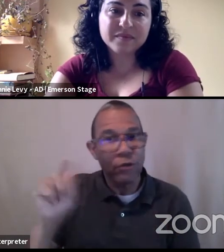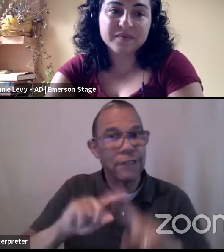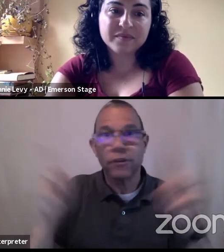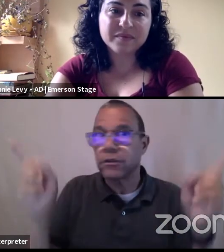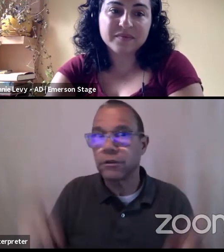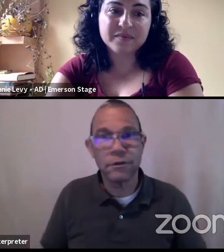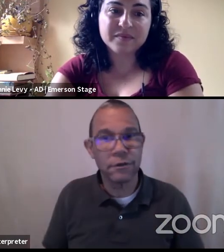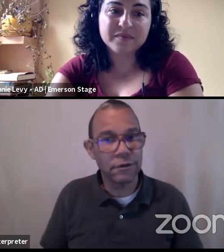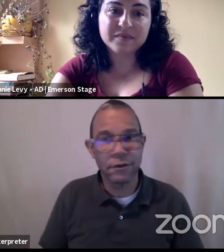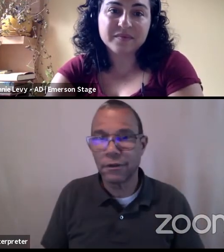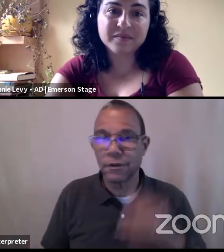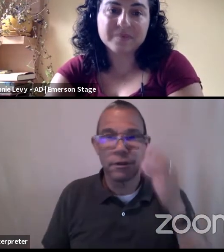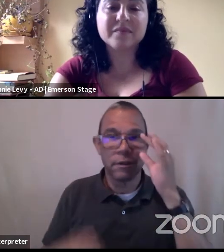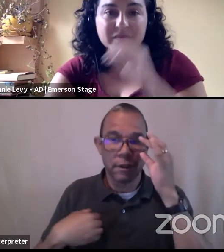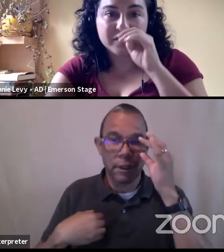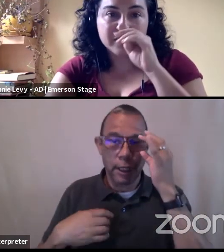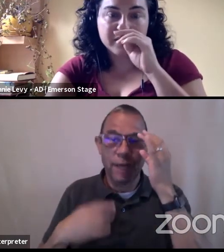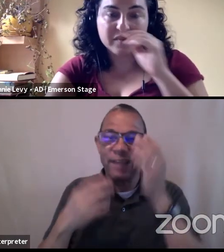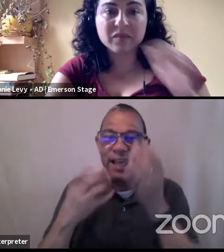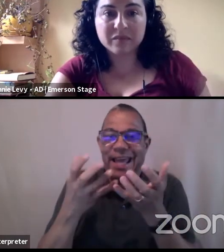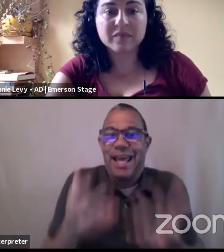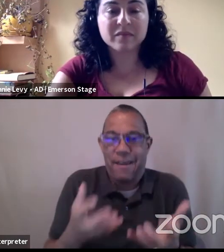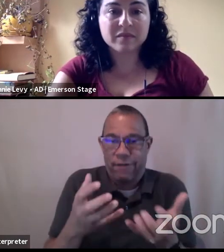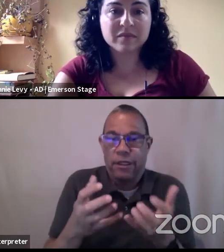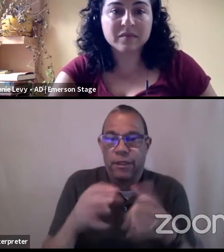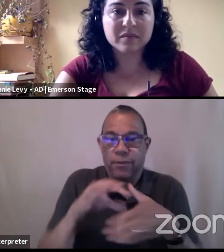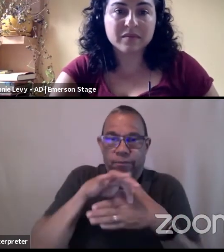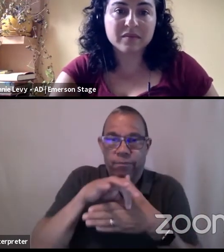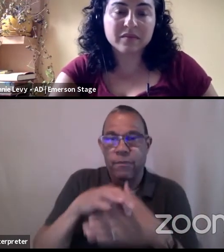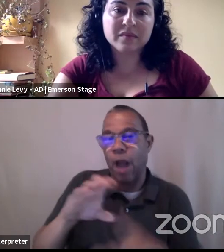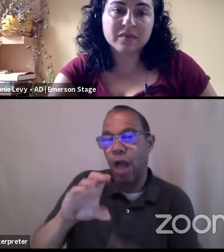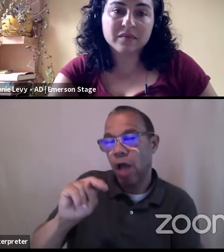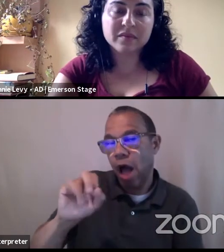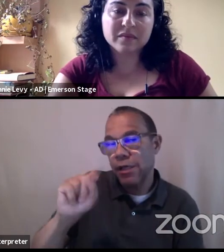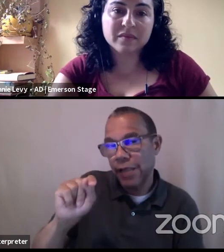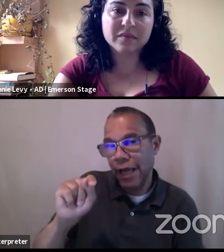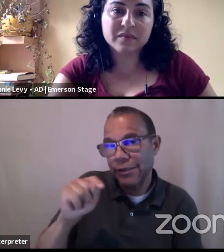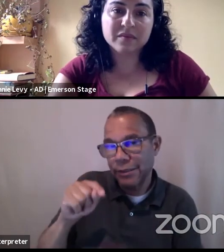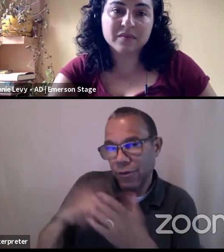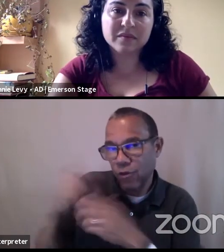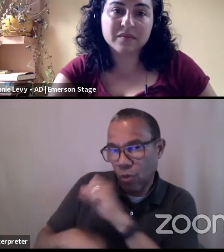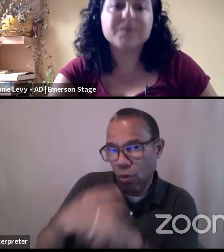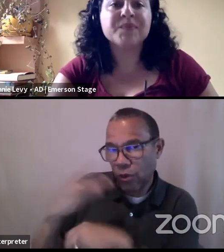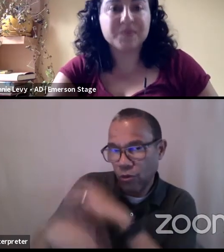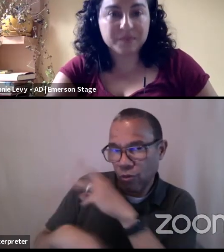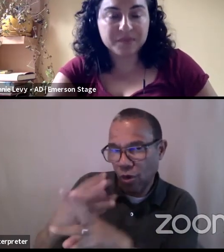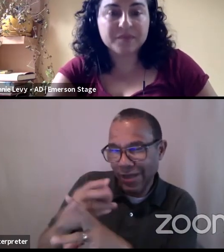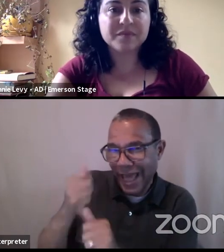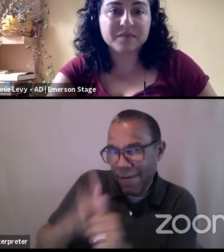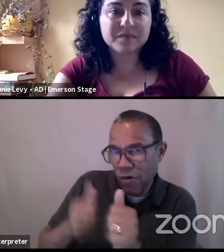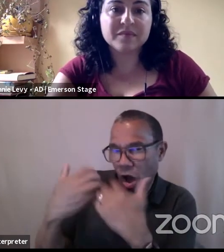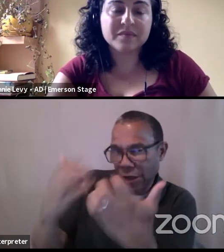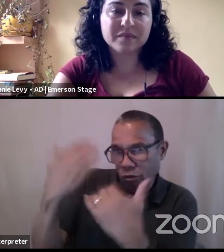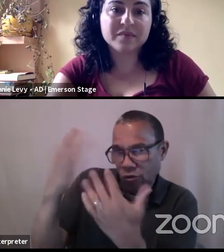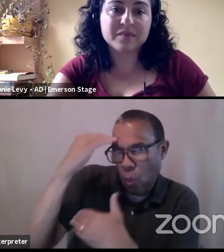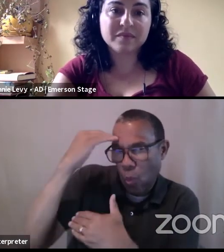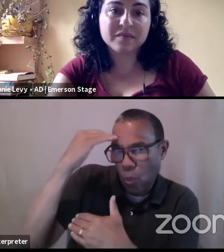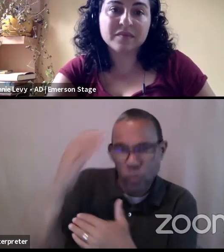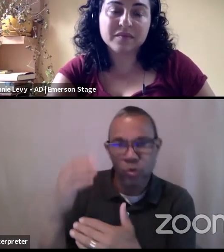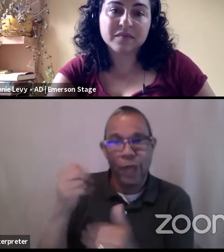heavy context in this world that every, uh, every audience knows. Uh, so every audience